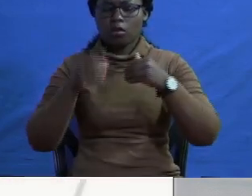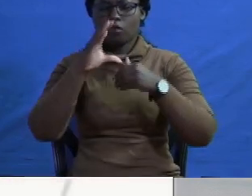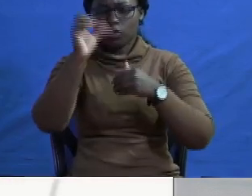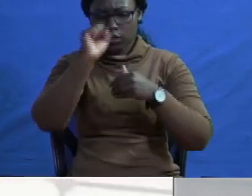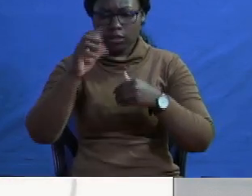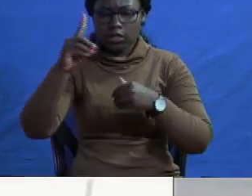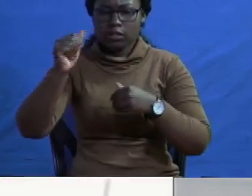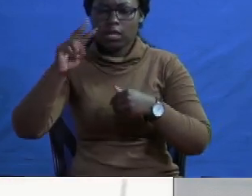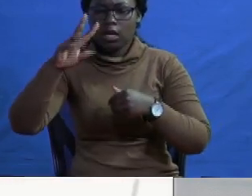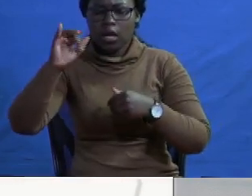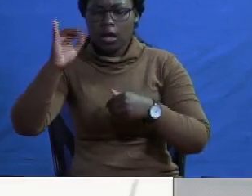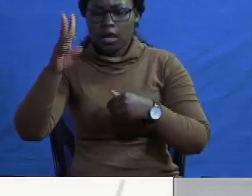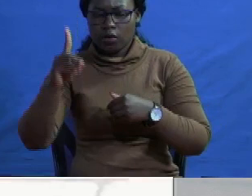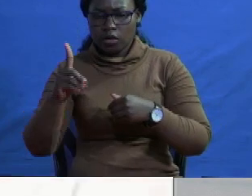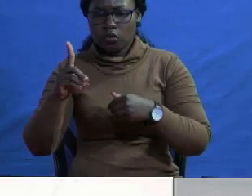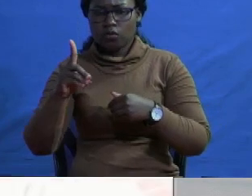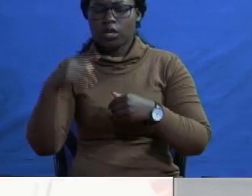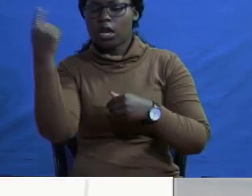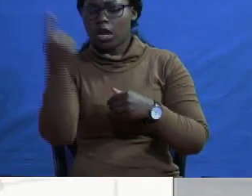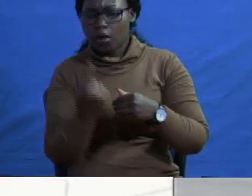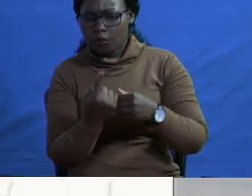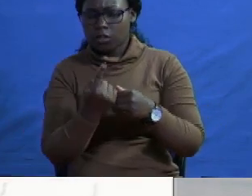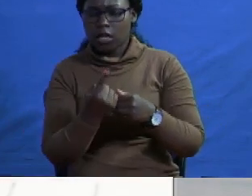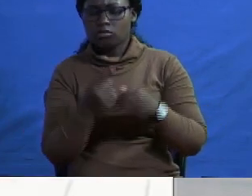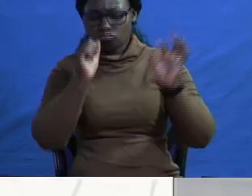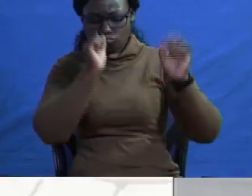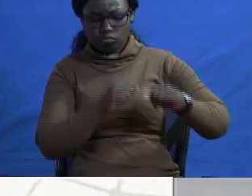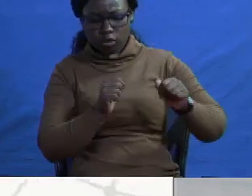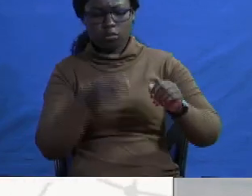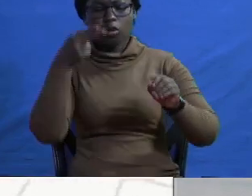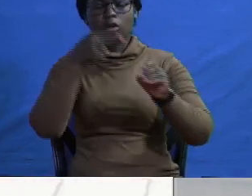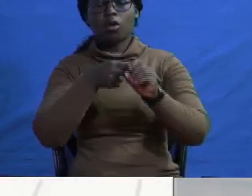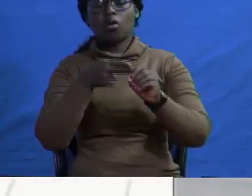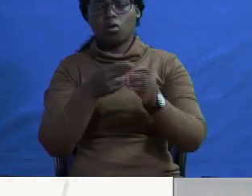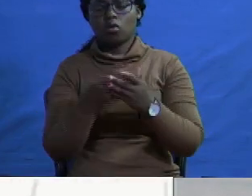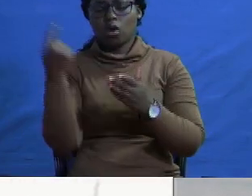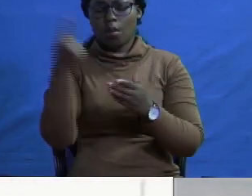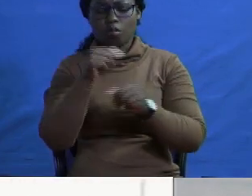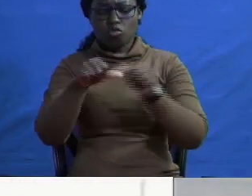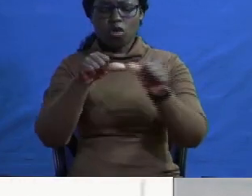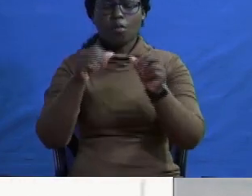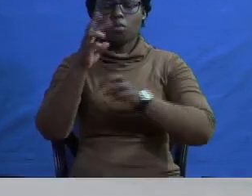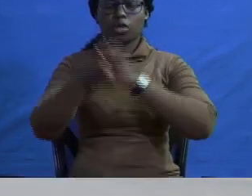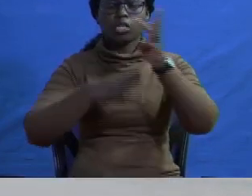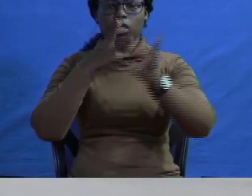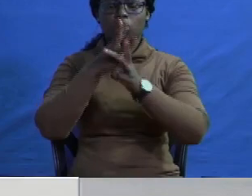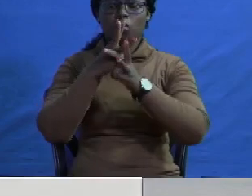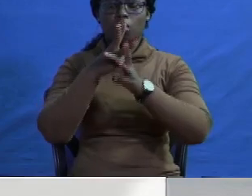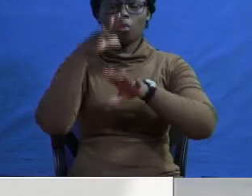Secretary Davis Chirchir hinted at possible oil price hikes brought about by global